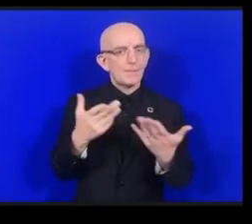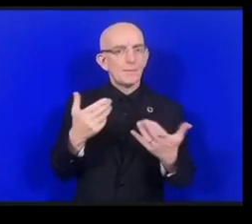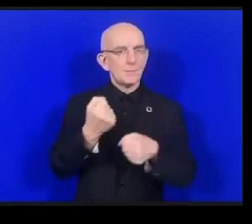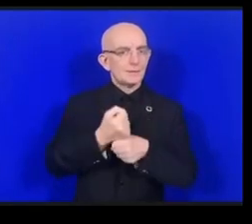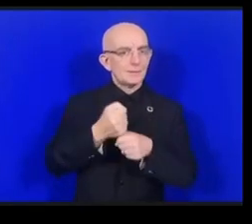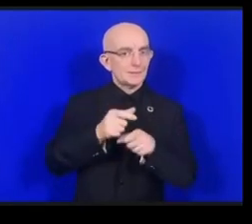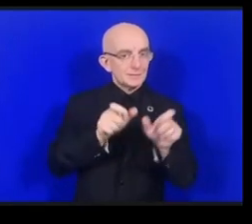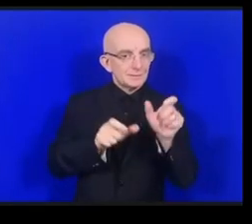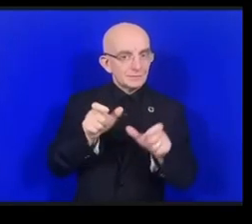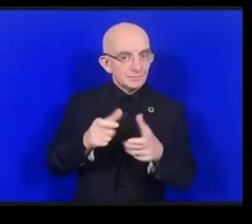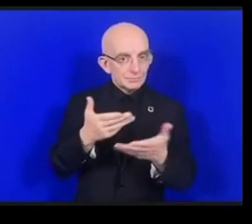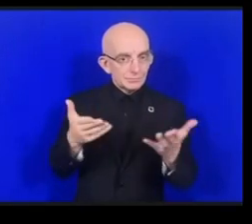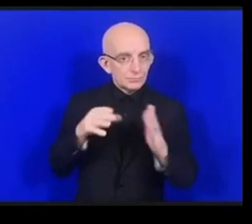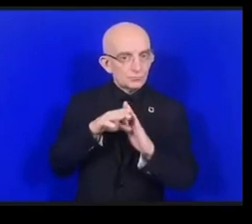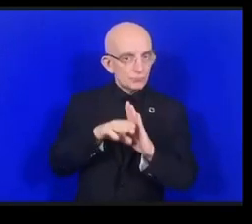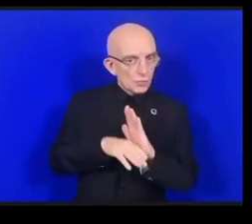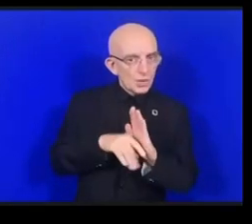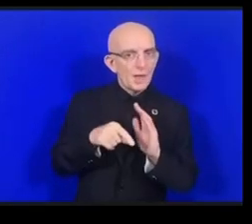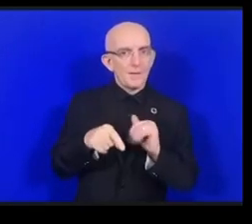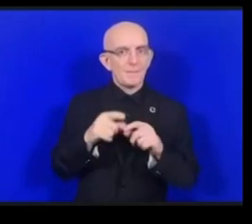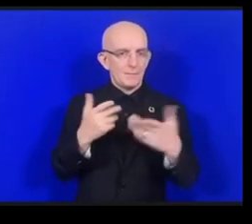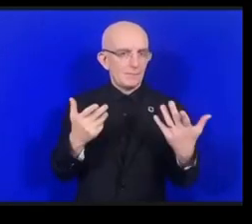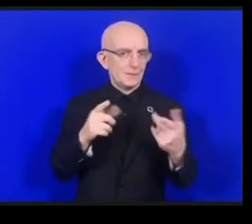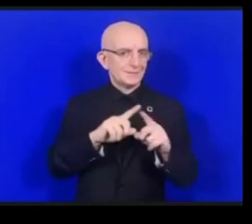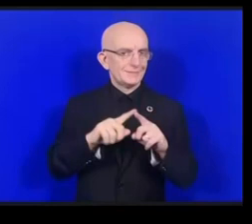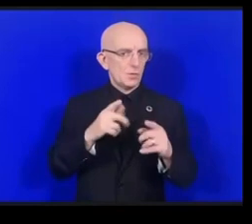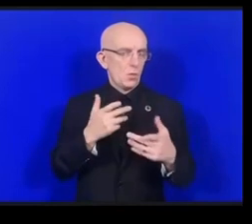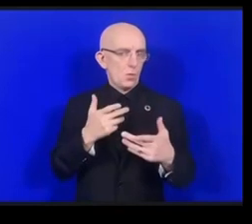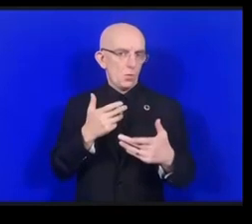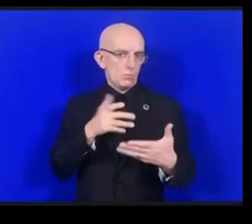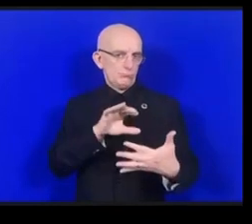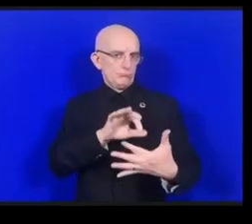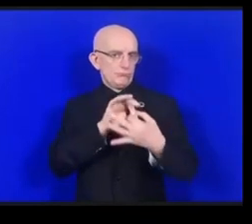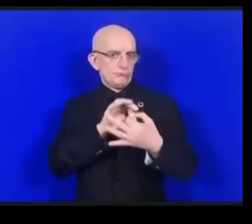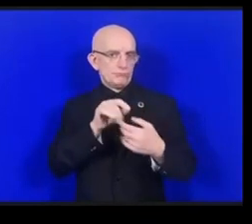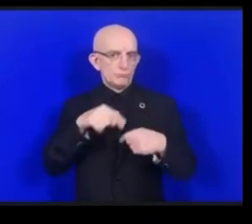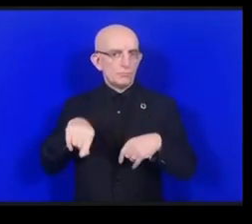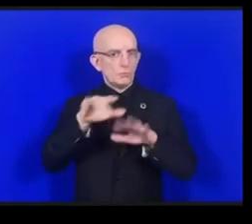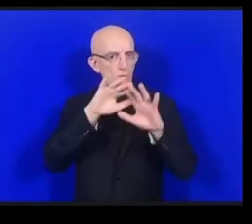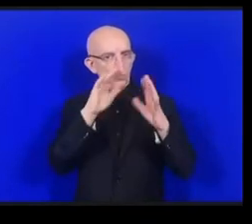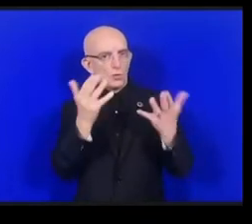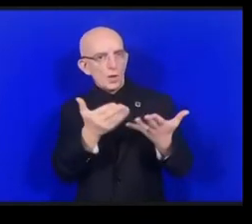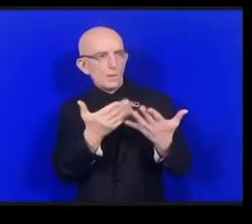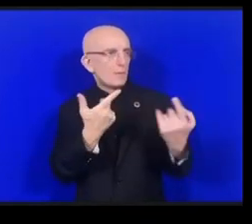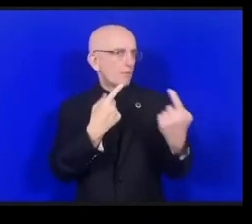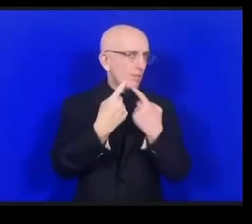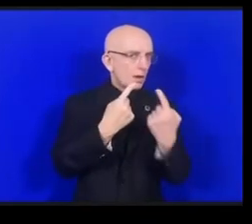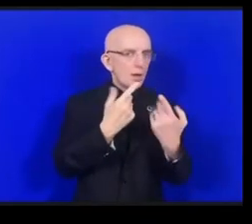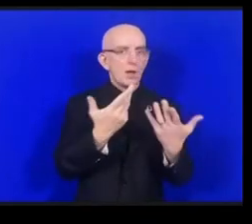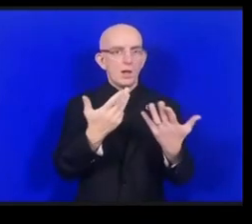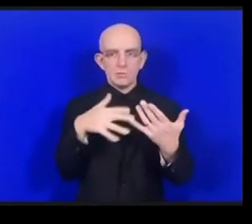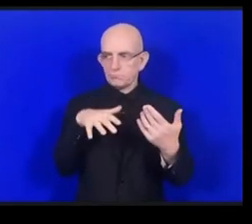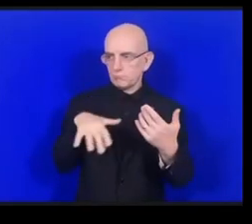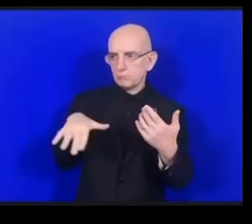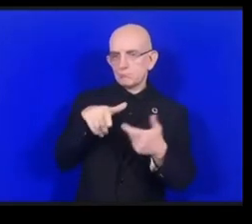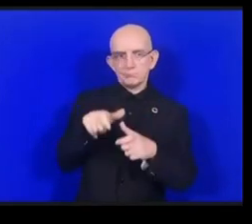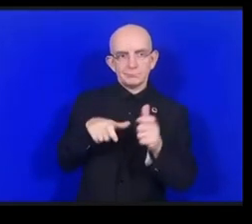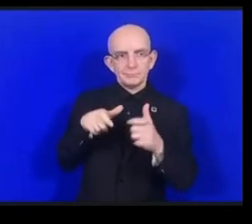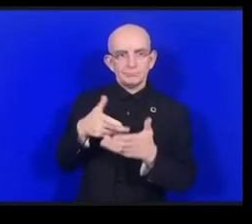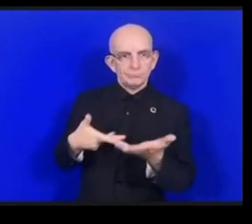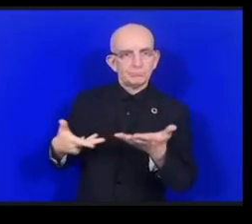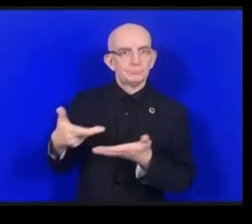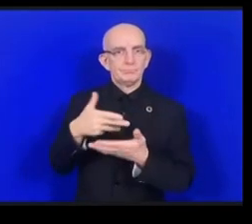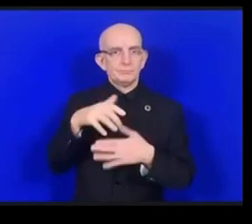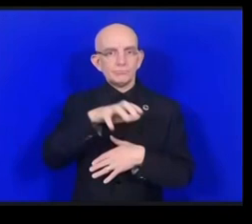Global and local and Regional Community because we have uh from the different times of working together for the